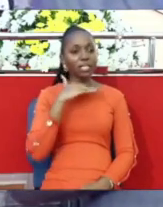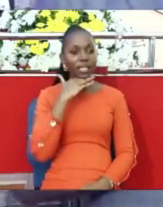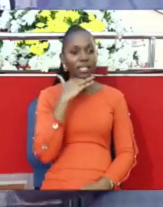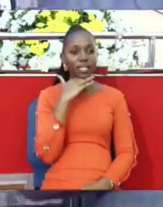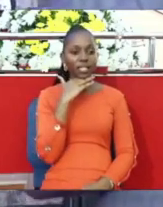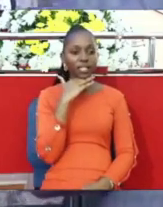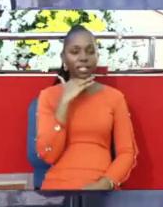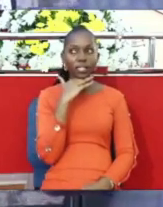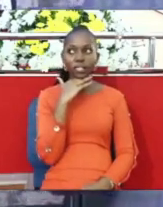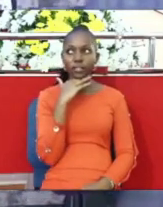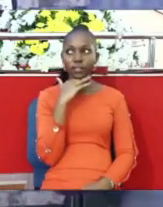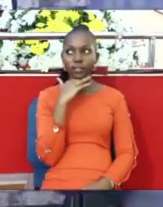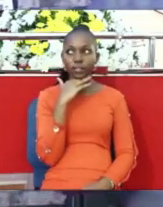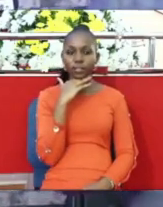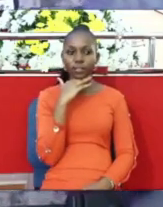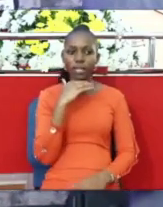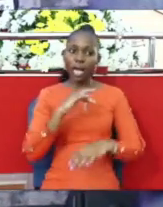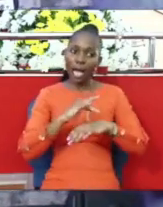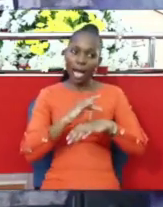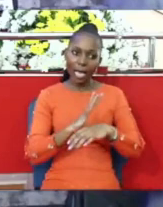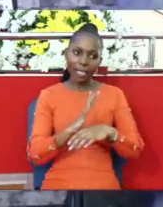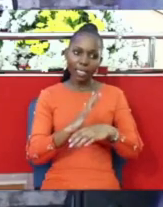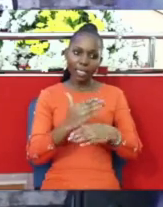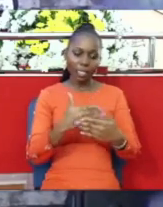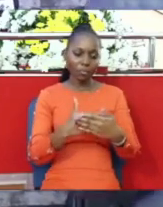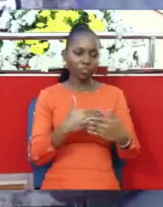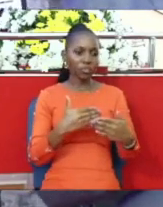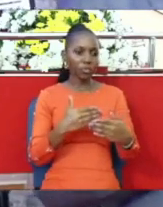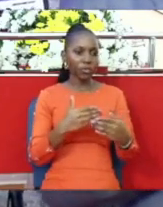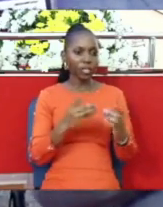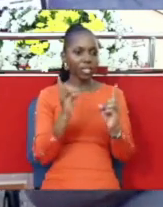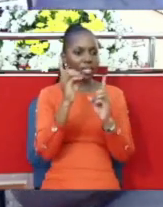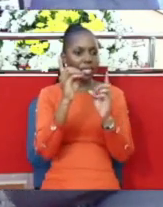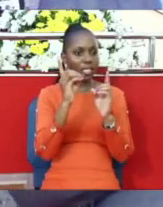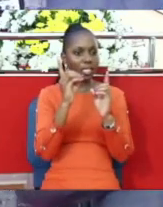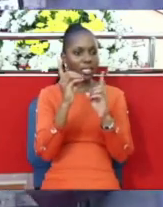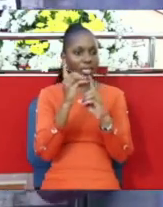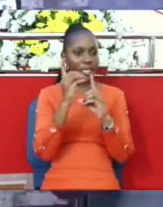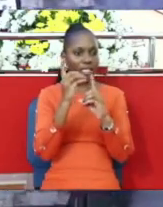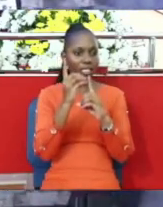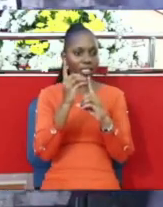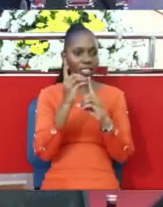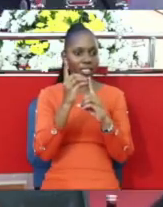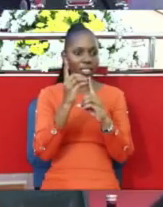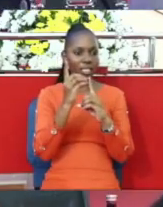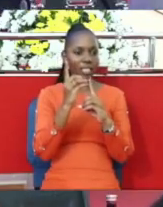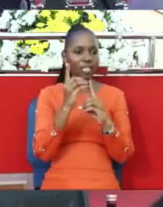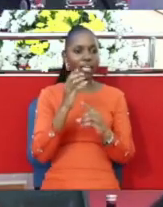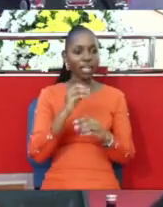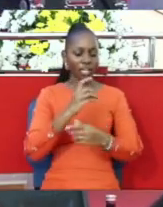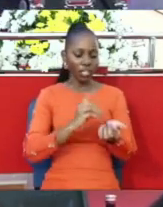Alia mapema kabla. So they all put on, you know, they put